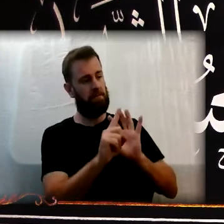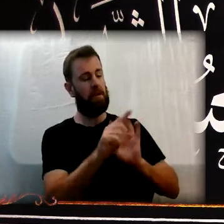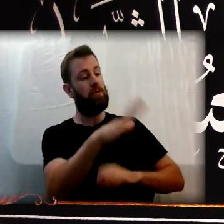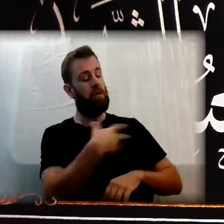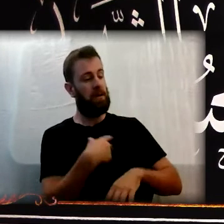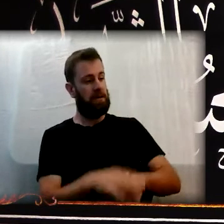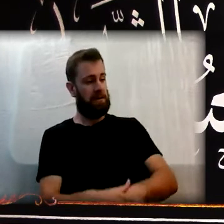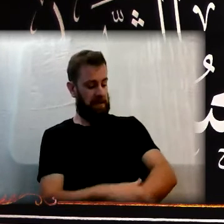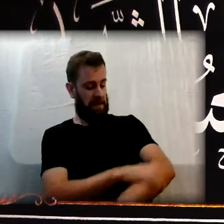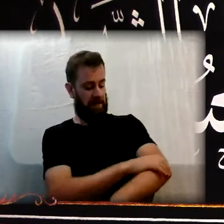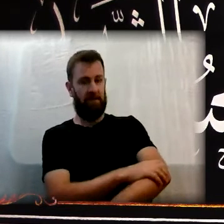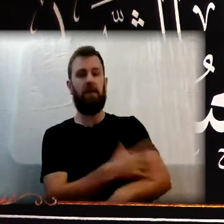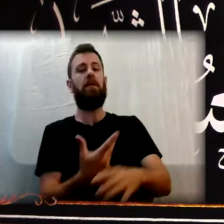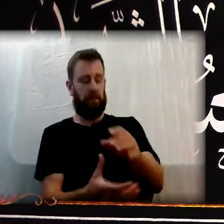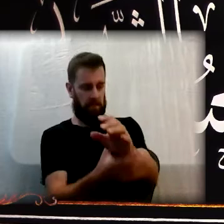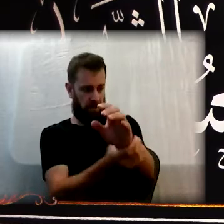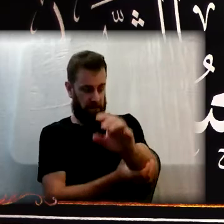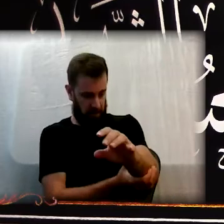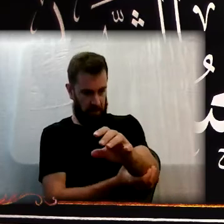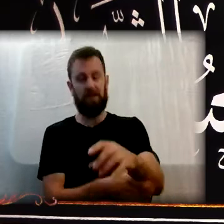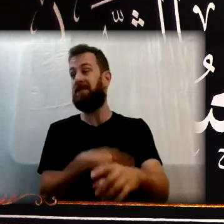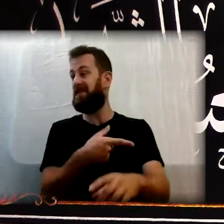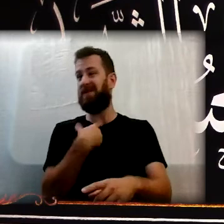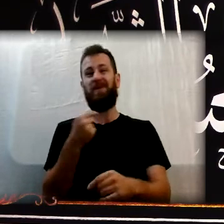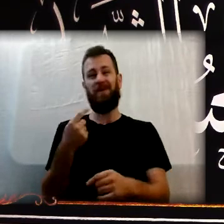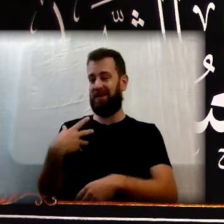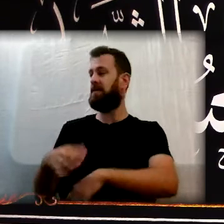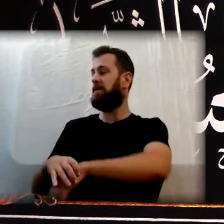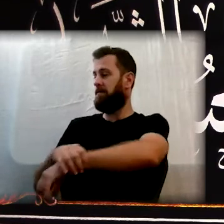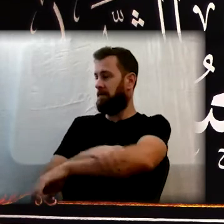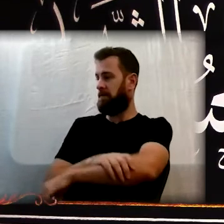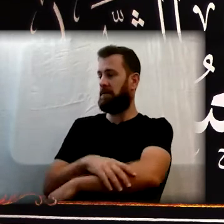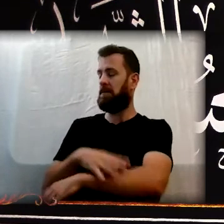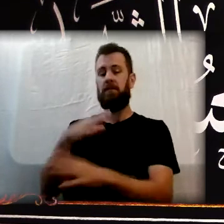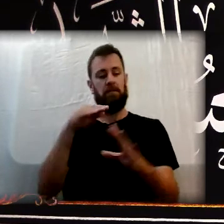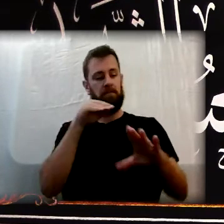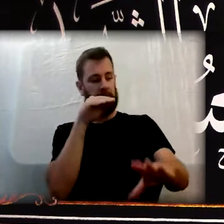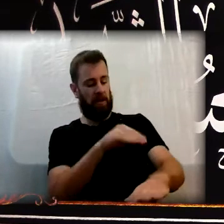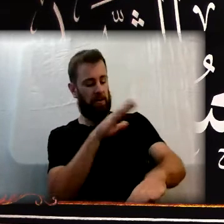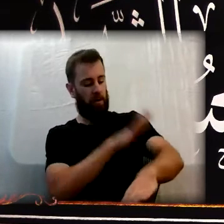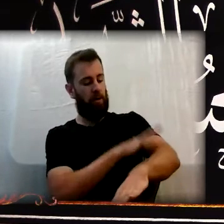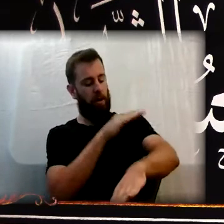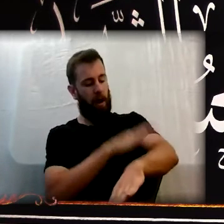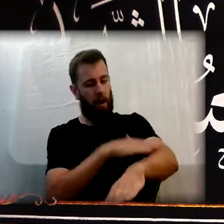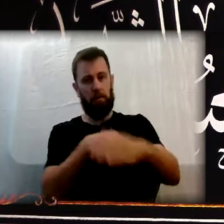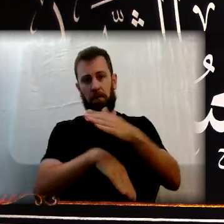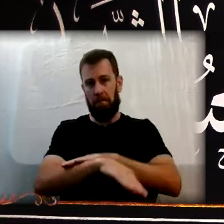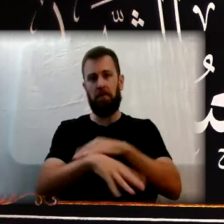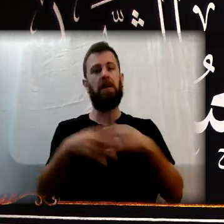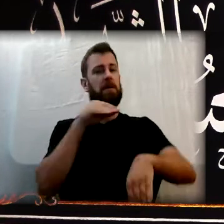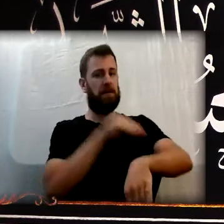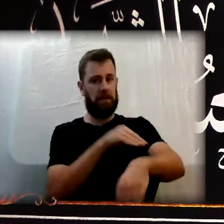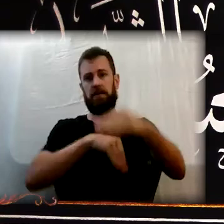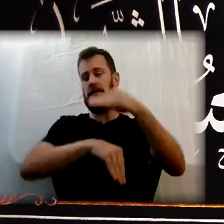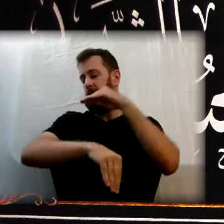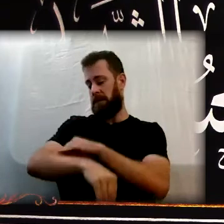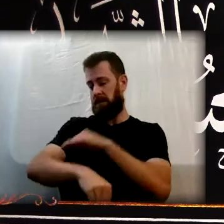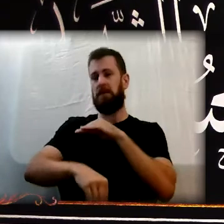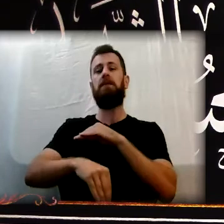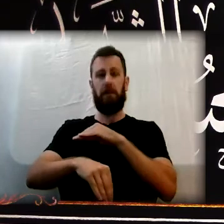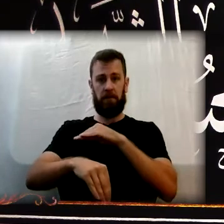your sleeve." And when she lifts her sleeve, Imam al-Hussein kisses the arms of